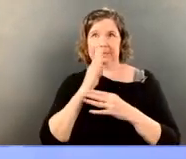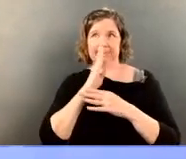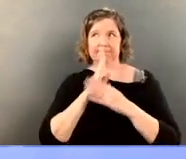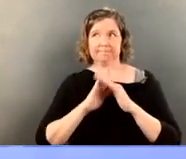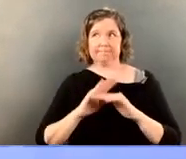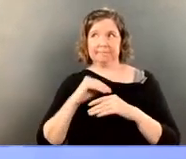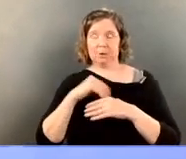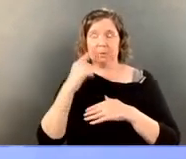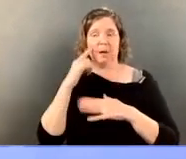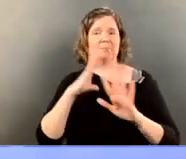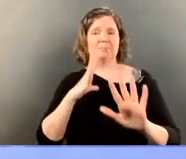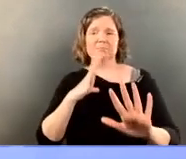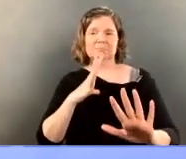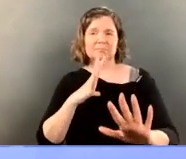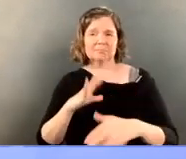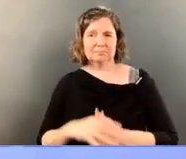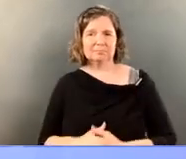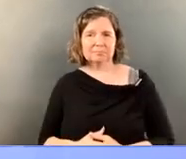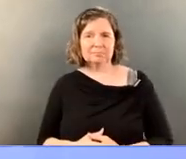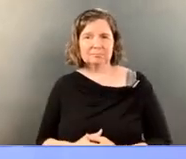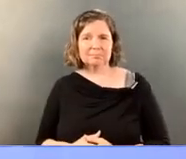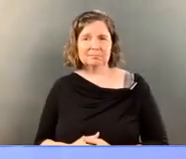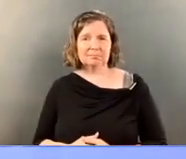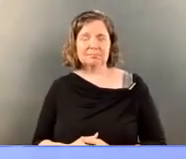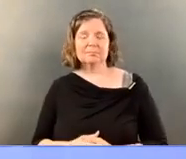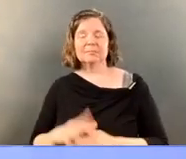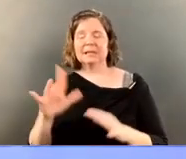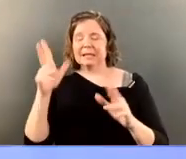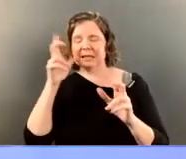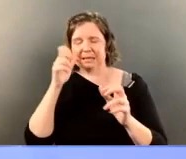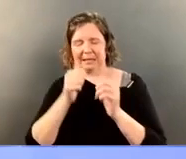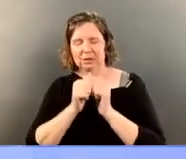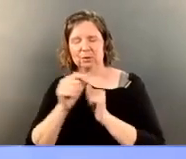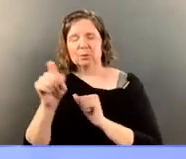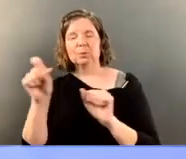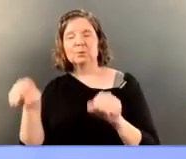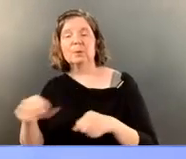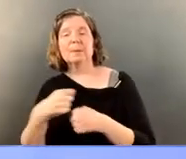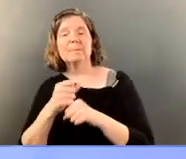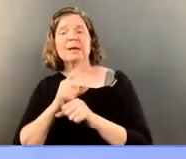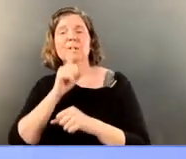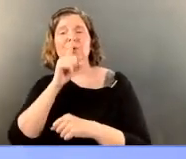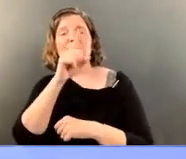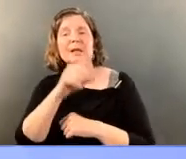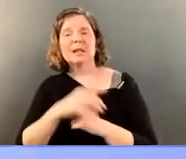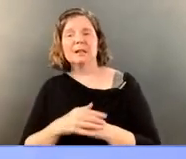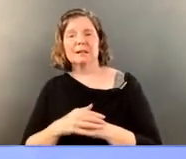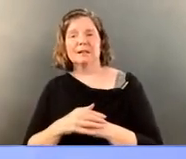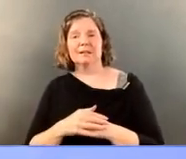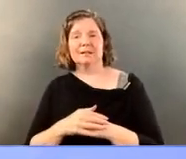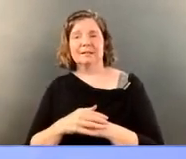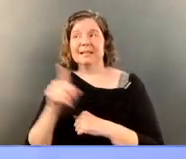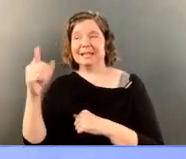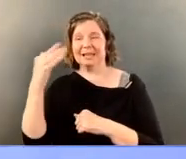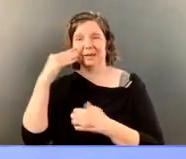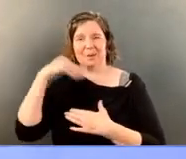in your mind, and that's totally fine. He can hear you. Make it real. He can tell if it's